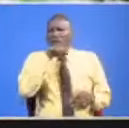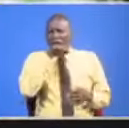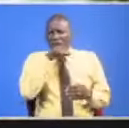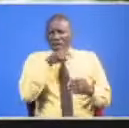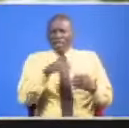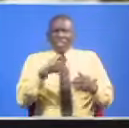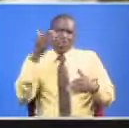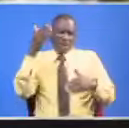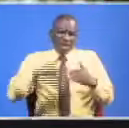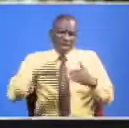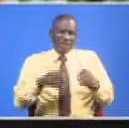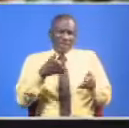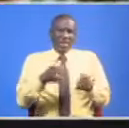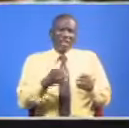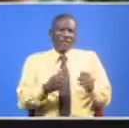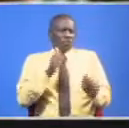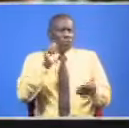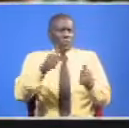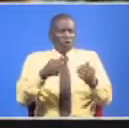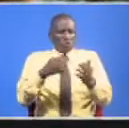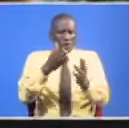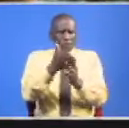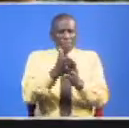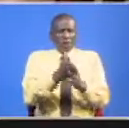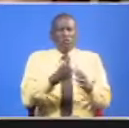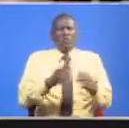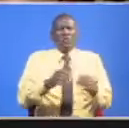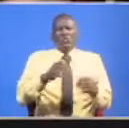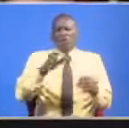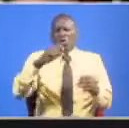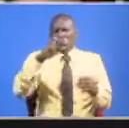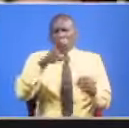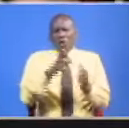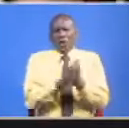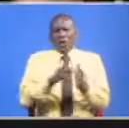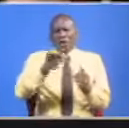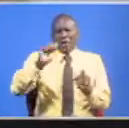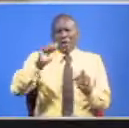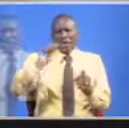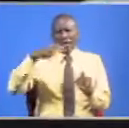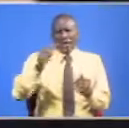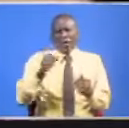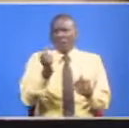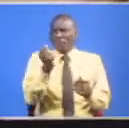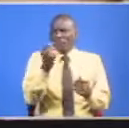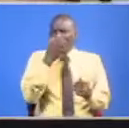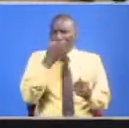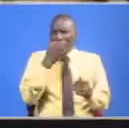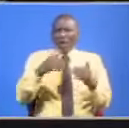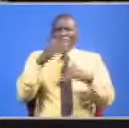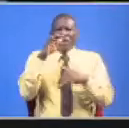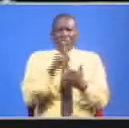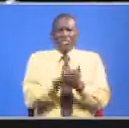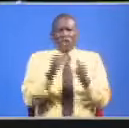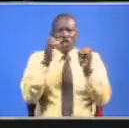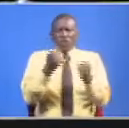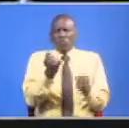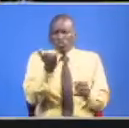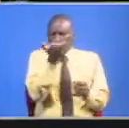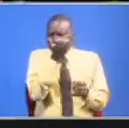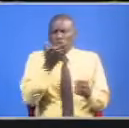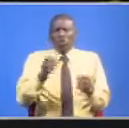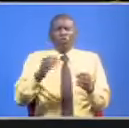ni mchuano kati ya timu ya Gor Mahia ikichuana na Yanga ya Tanzania na baadaye ufunguzi wa uwanja mpya wa kaunti ya